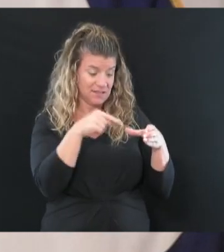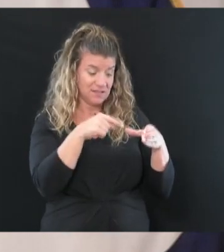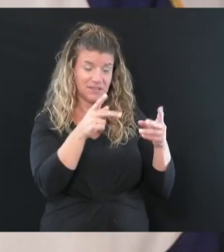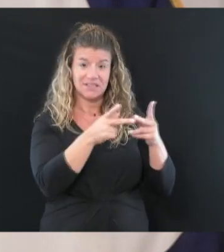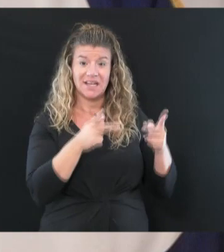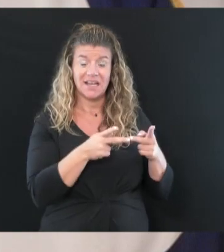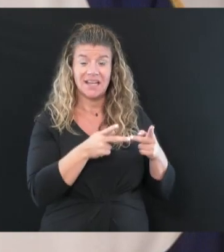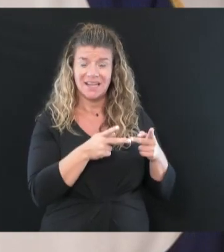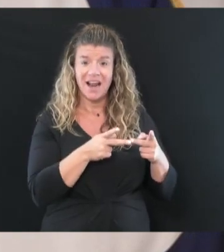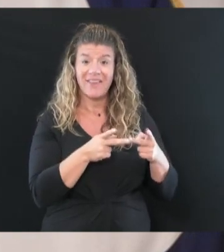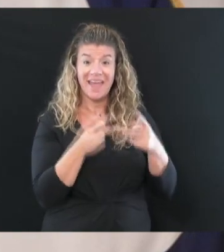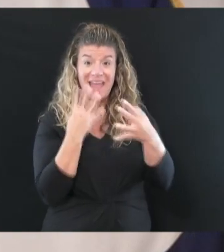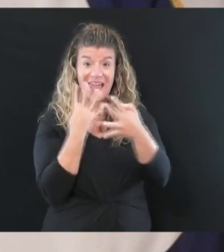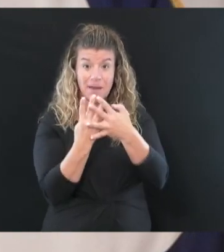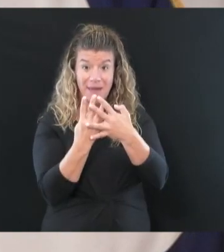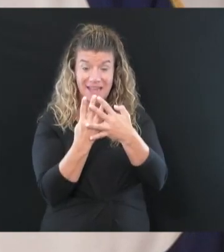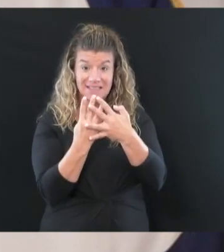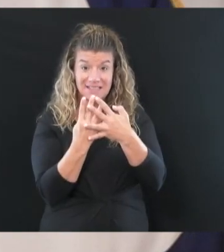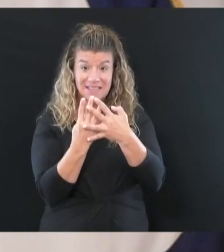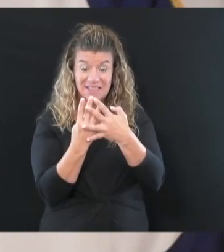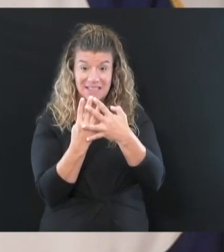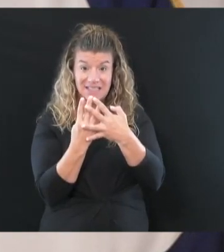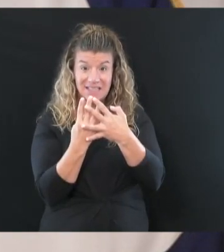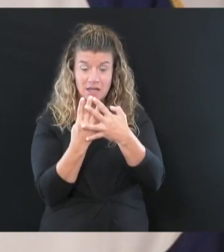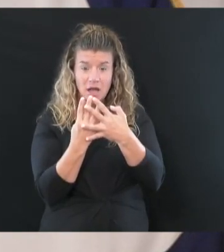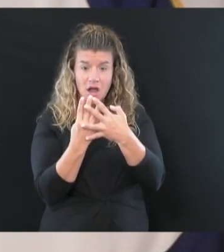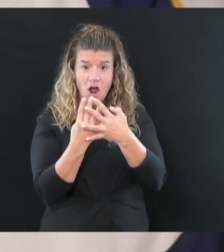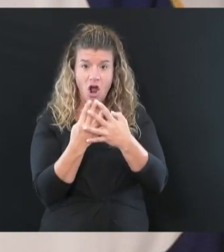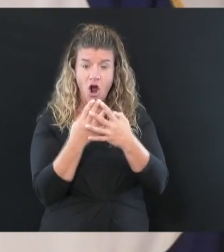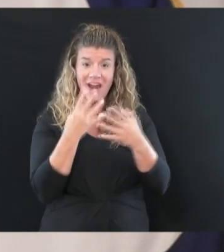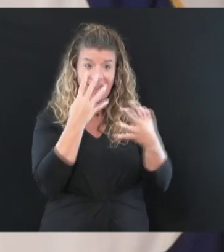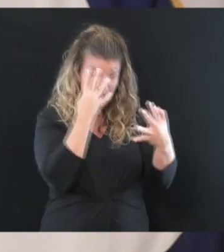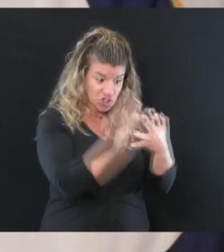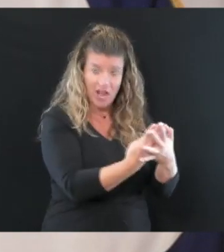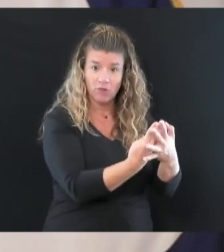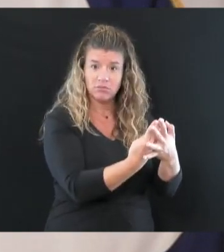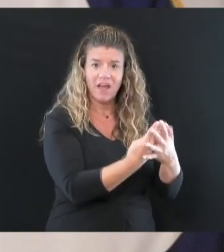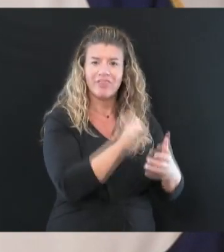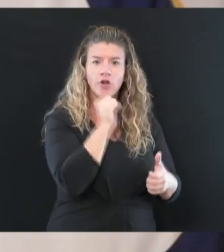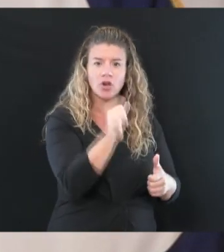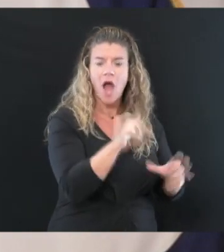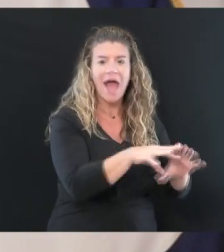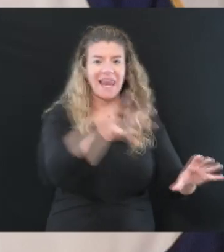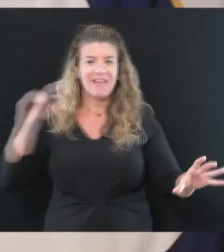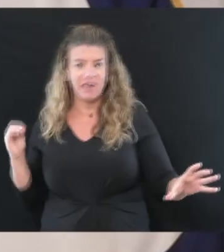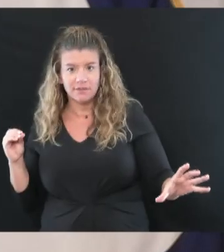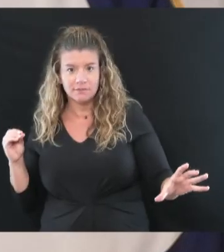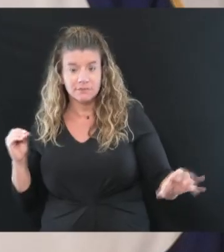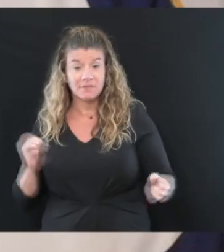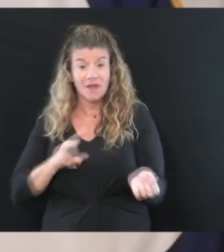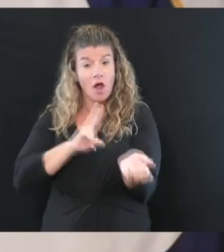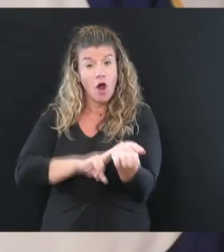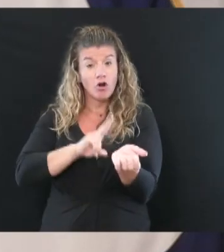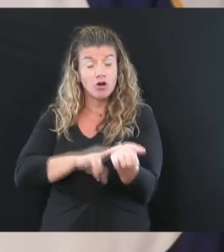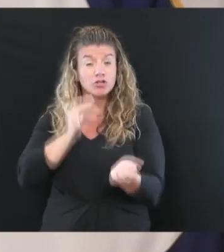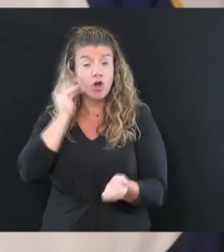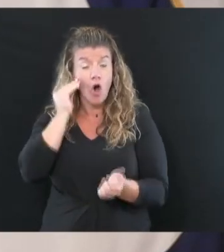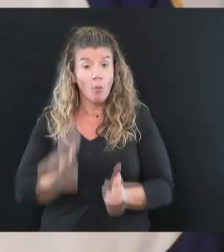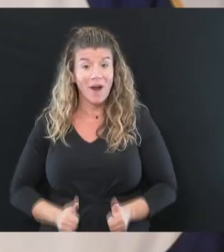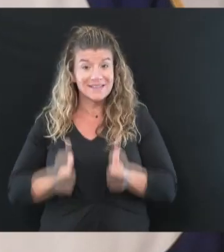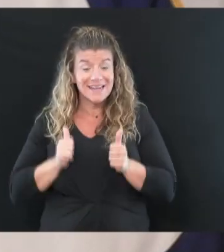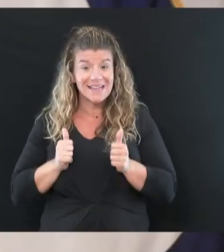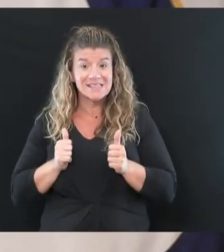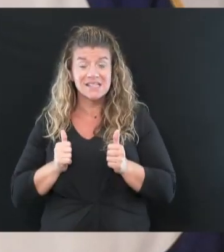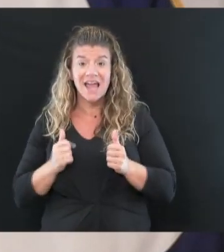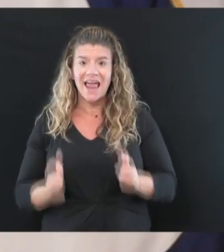our inmates are in a place that they're not going to go out of. Our nursing home residents are in a place